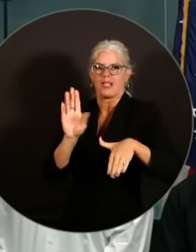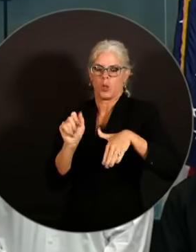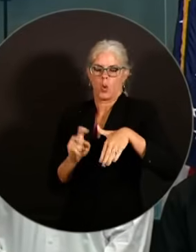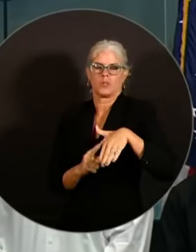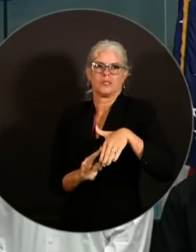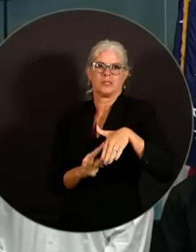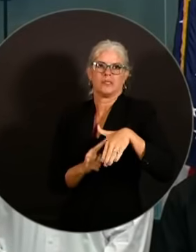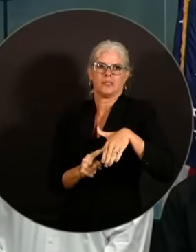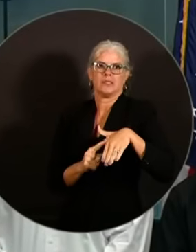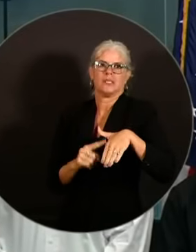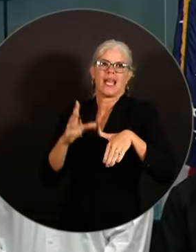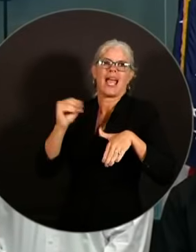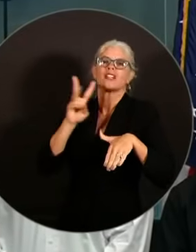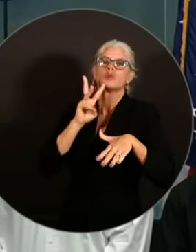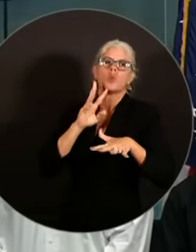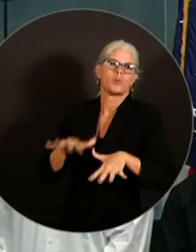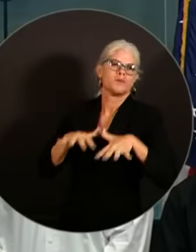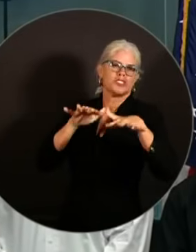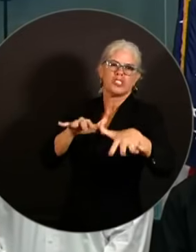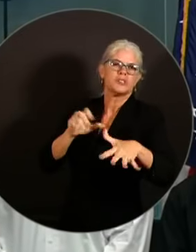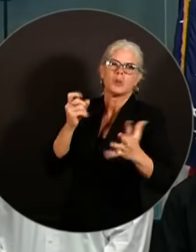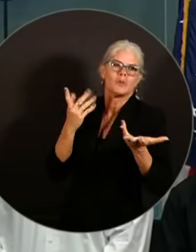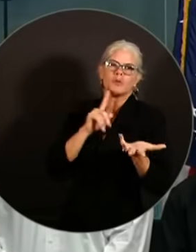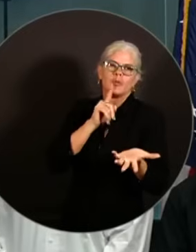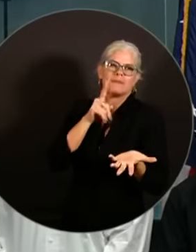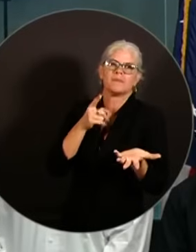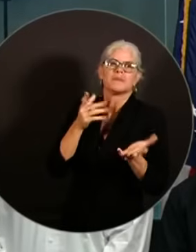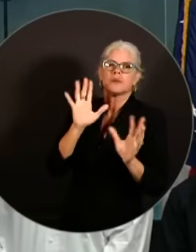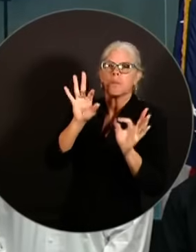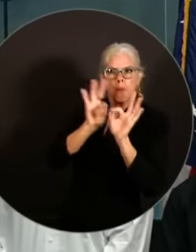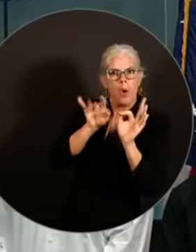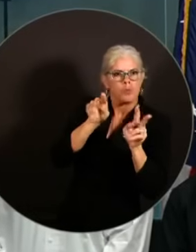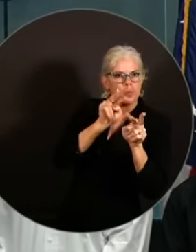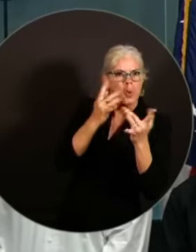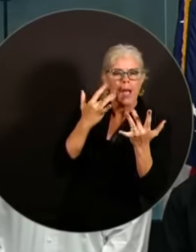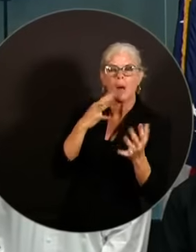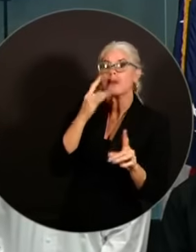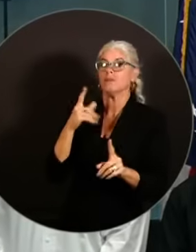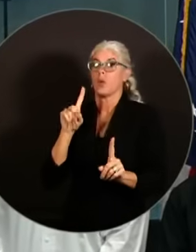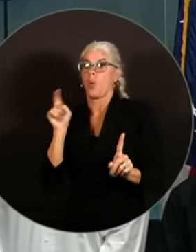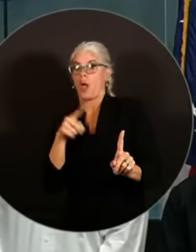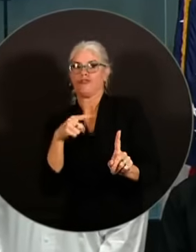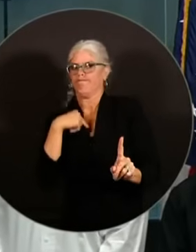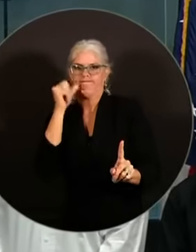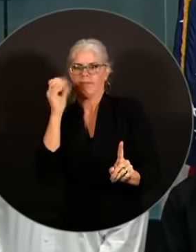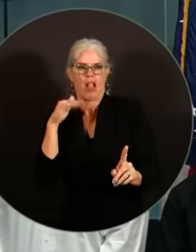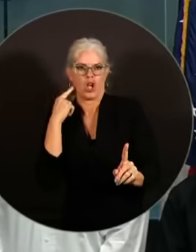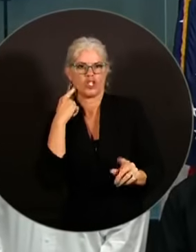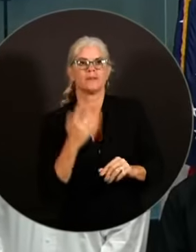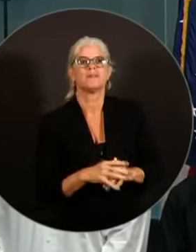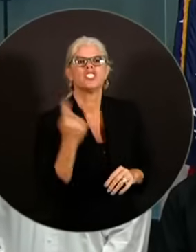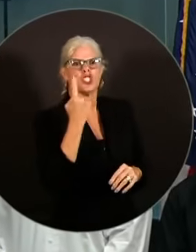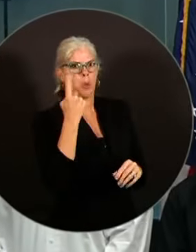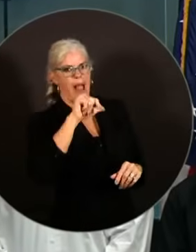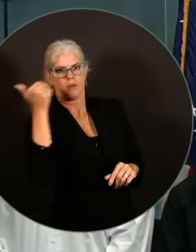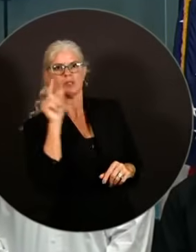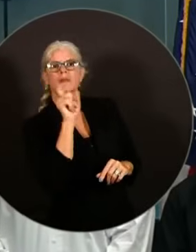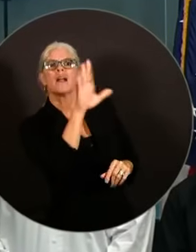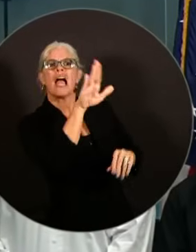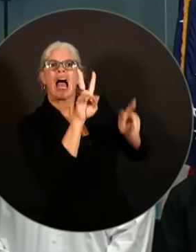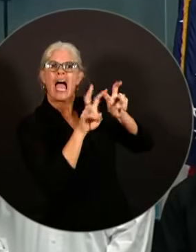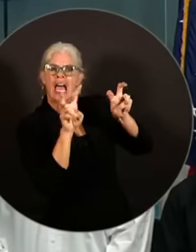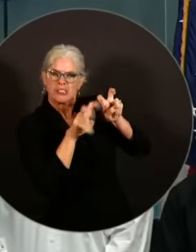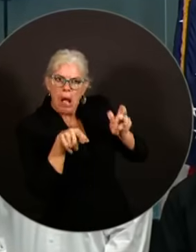surge and everything. So stay tuned on that. Some Wall Street analysts predicted that Milton's losses could